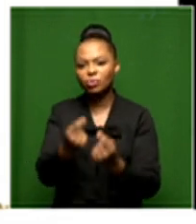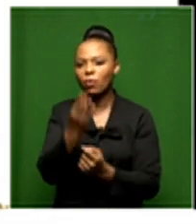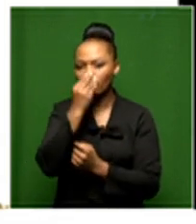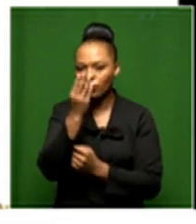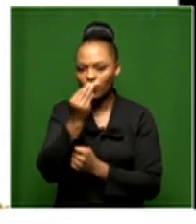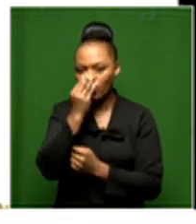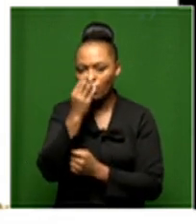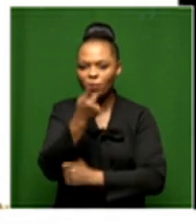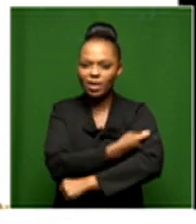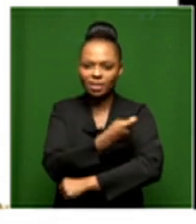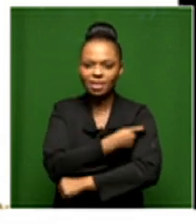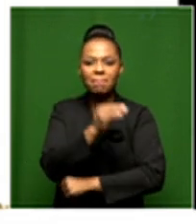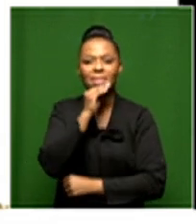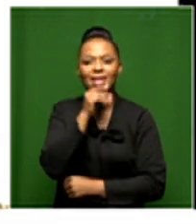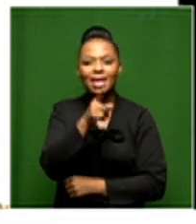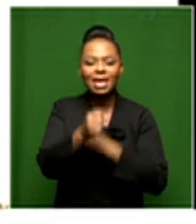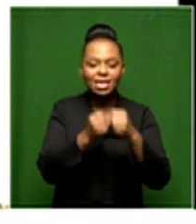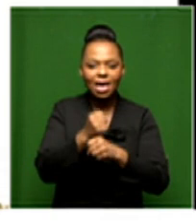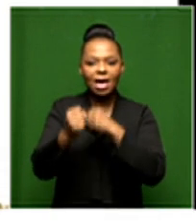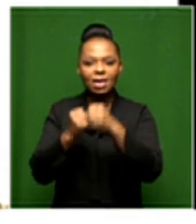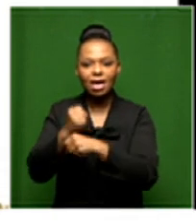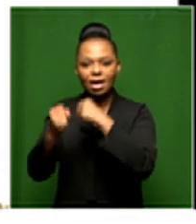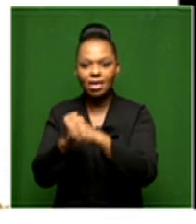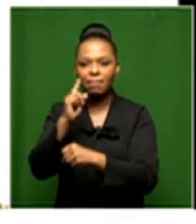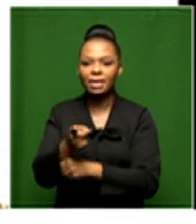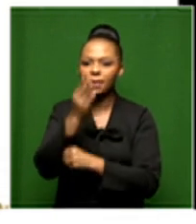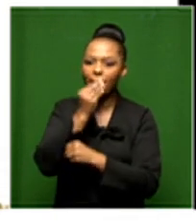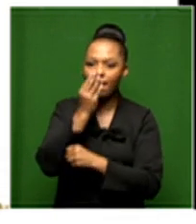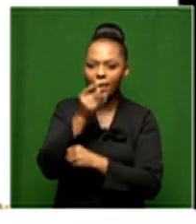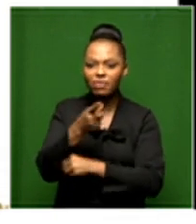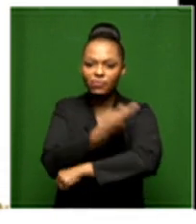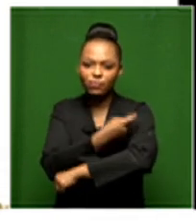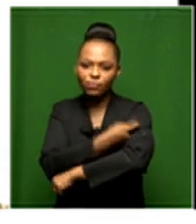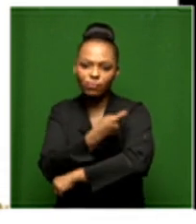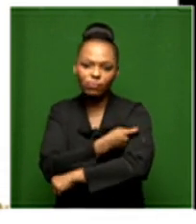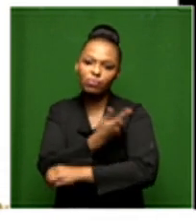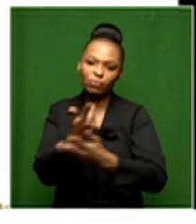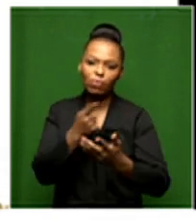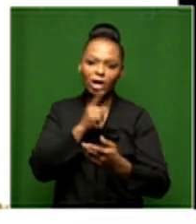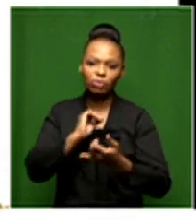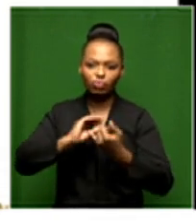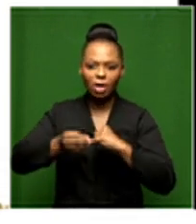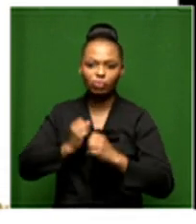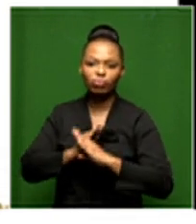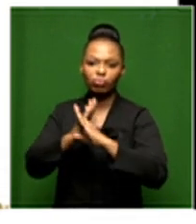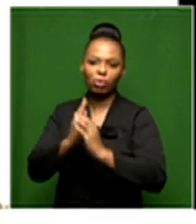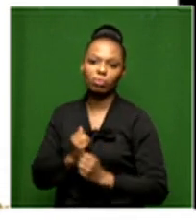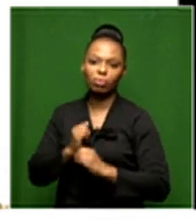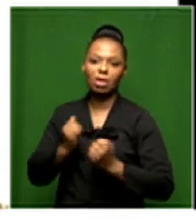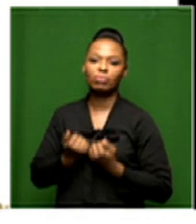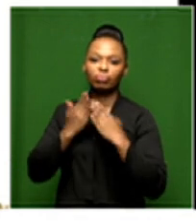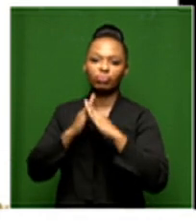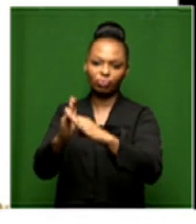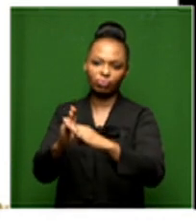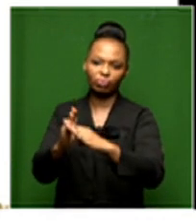every year you're going to have to take a booster dose as such to cover particular variants and strains of the